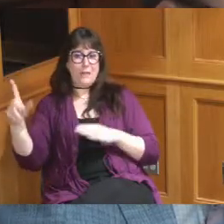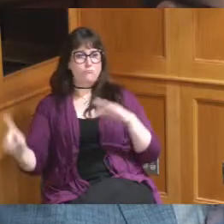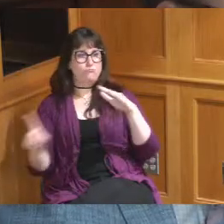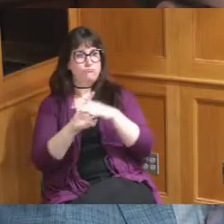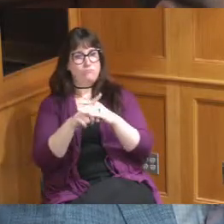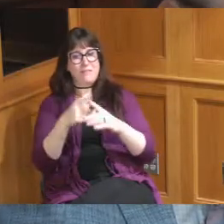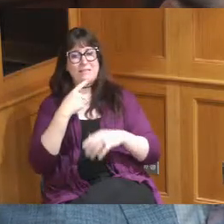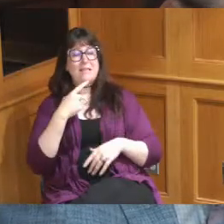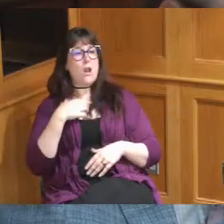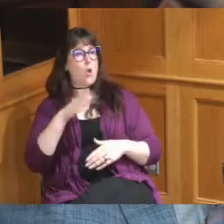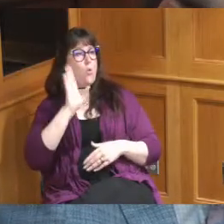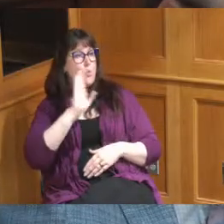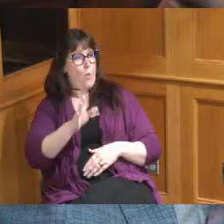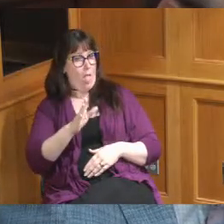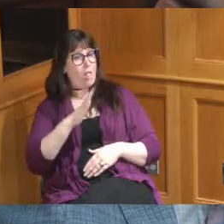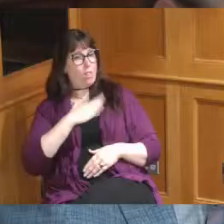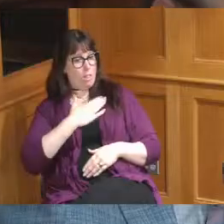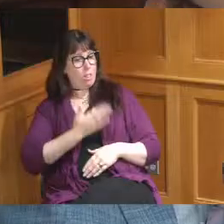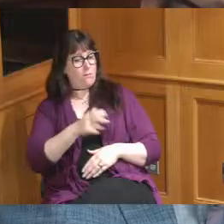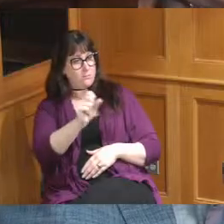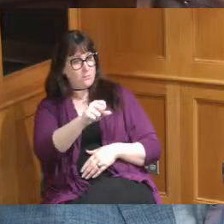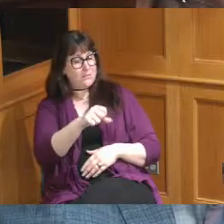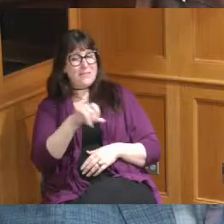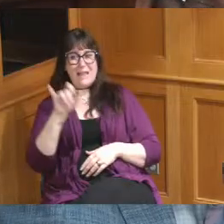to. That's their jurisdiction.